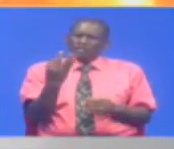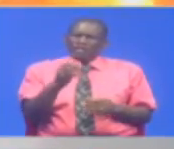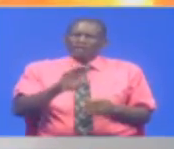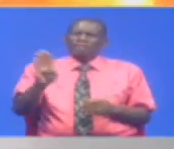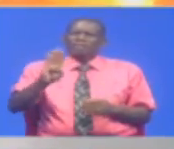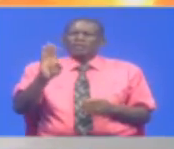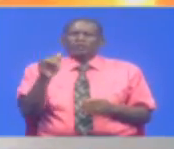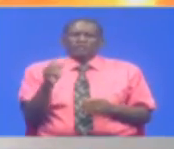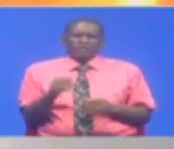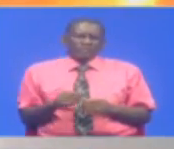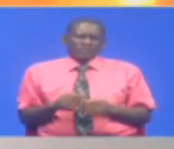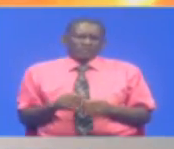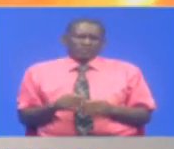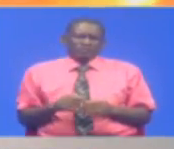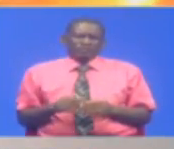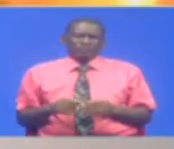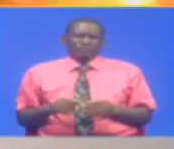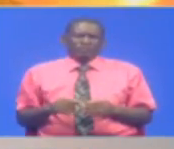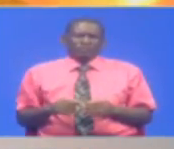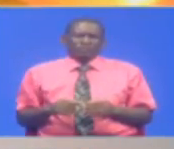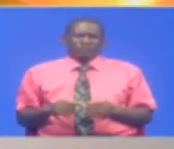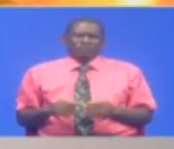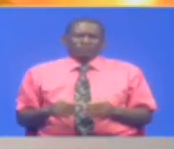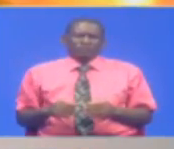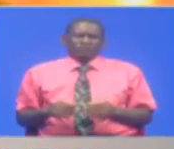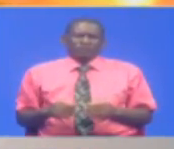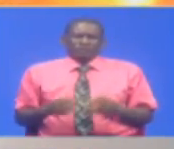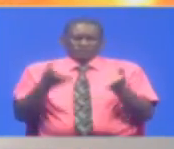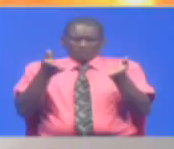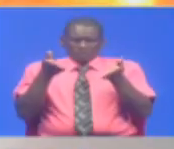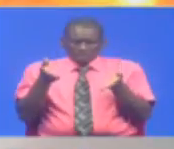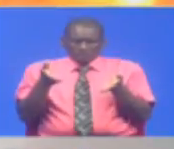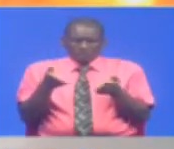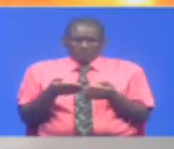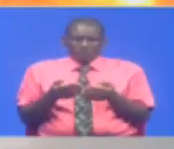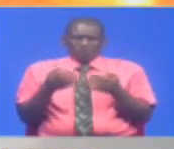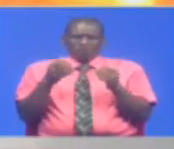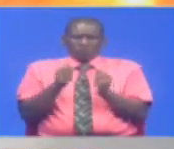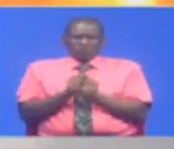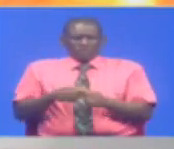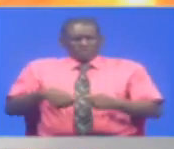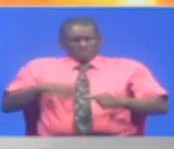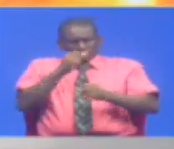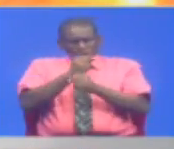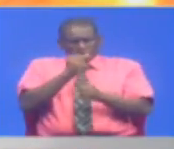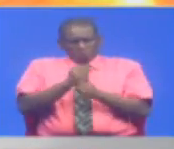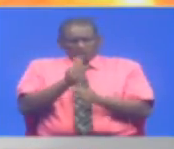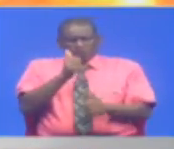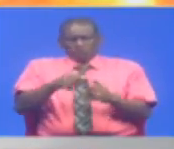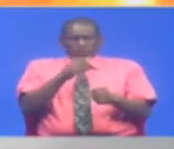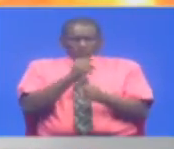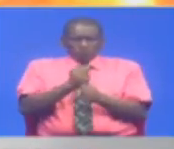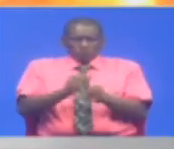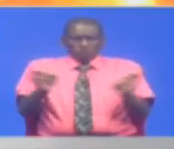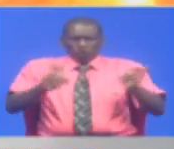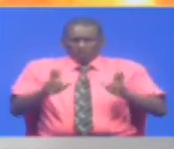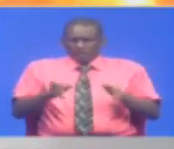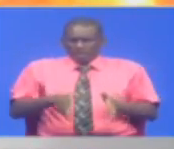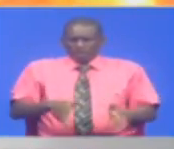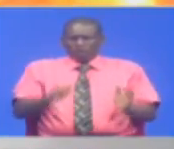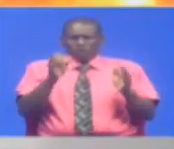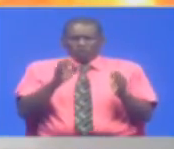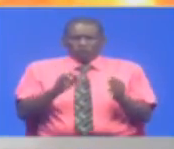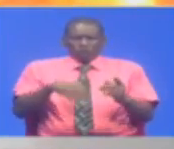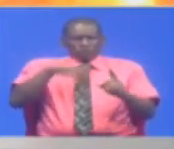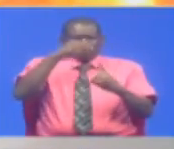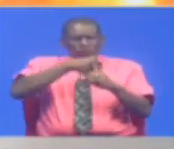billion shillings. Of course, with the efforts that have been made already in terms of